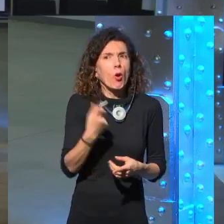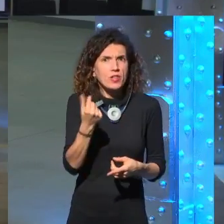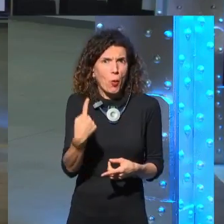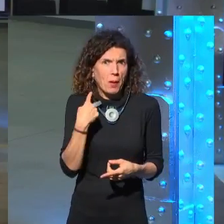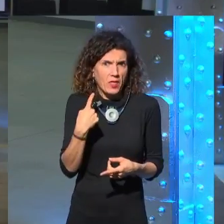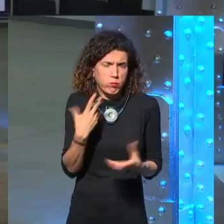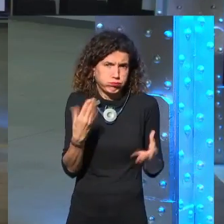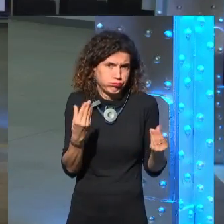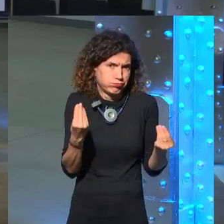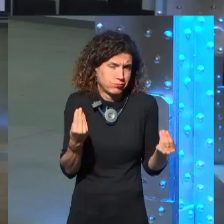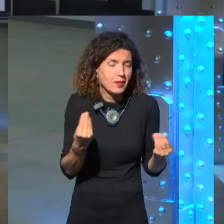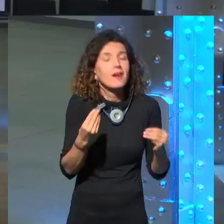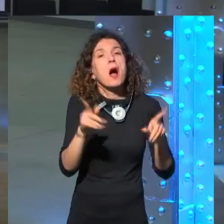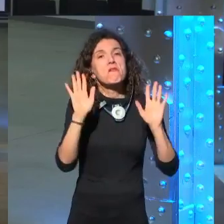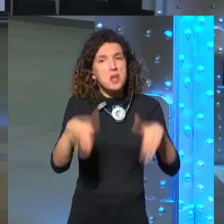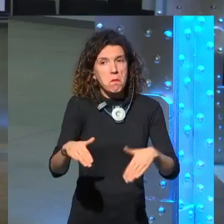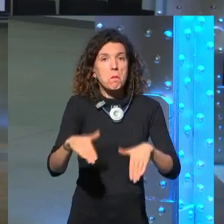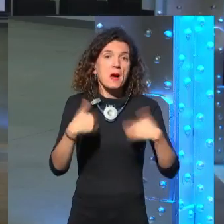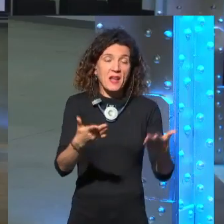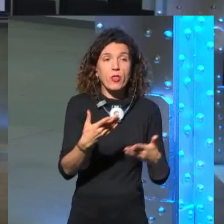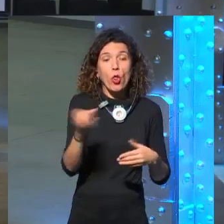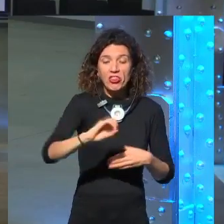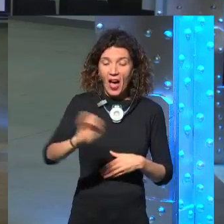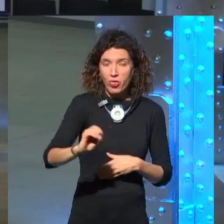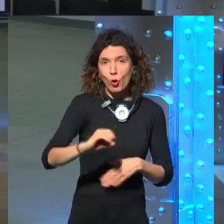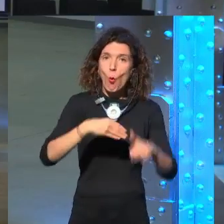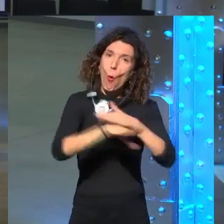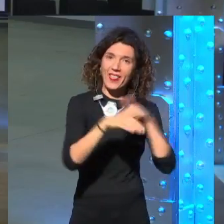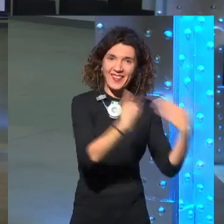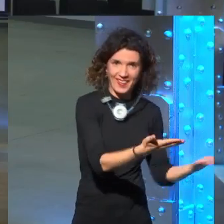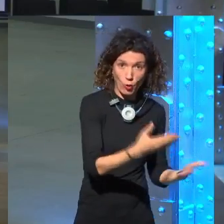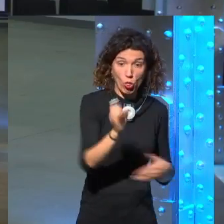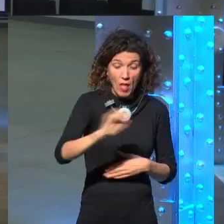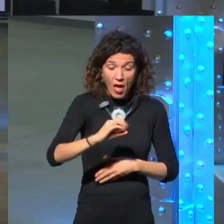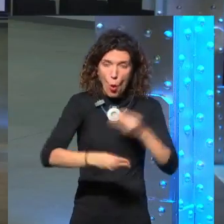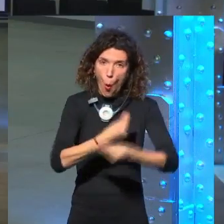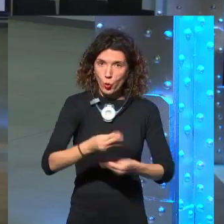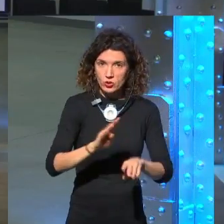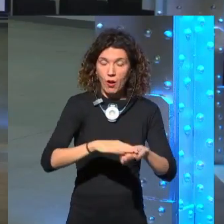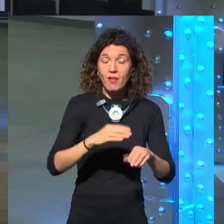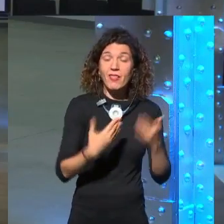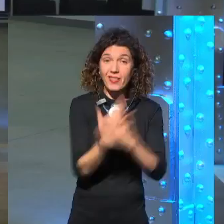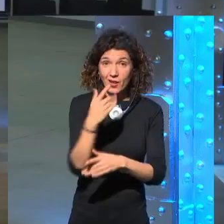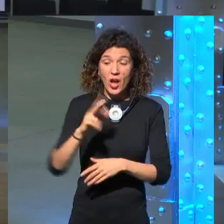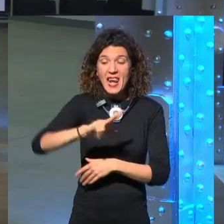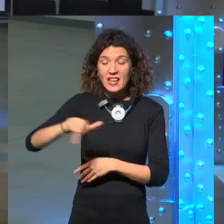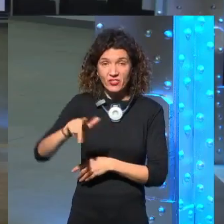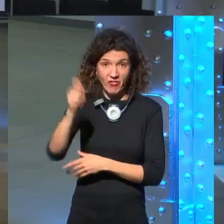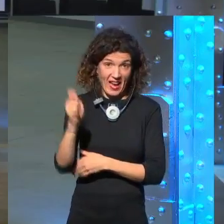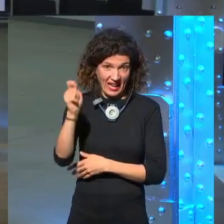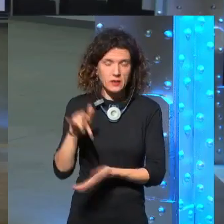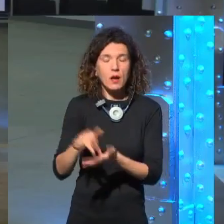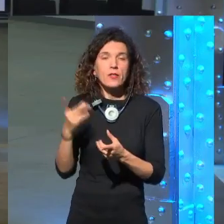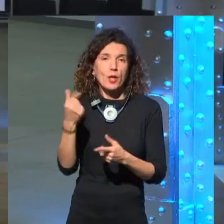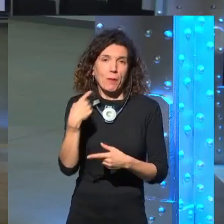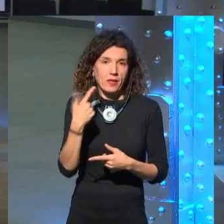they let me keep the dice. So this is the dice we used in Vegas that day when I lost all my money. But how